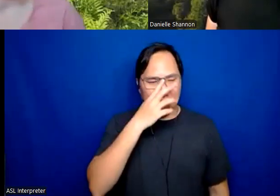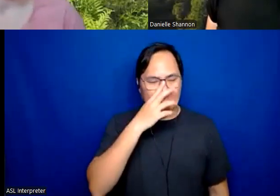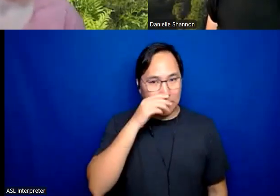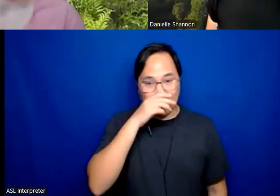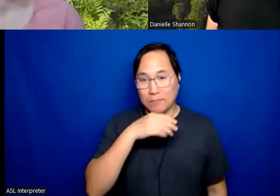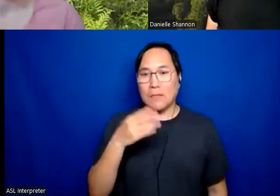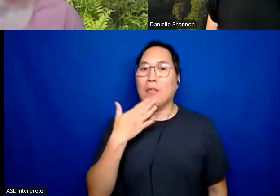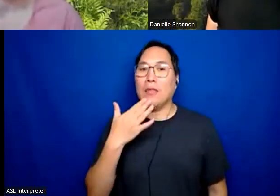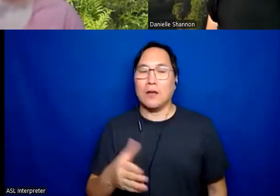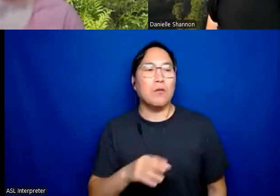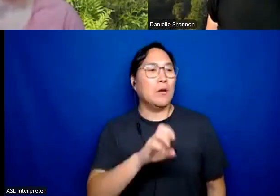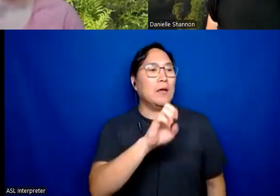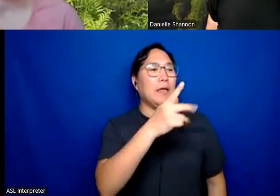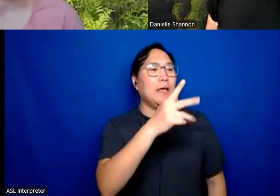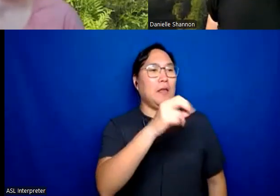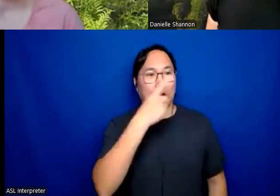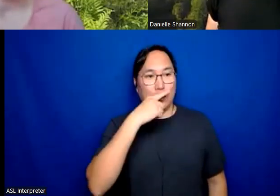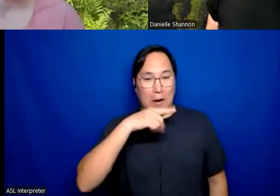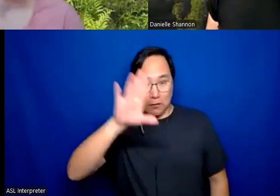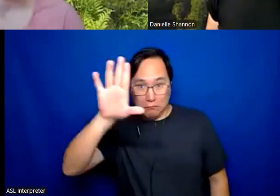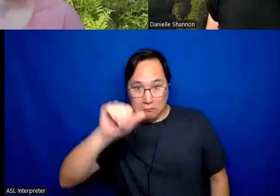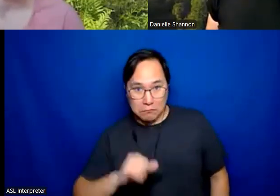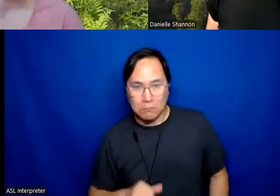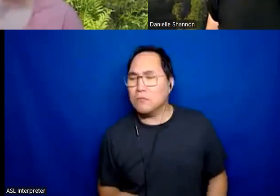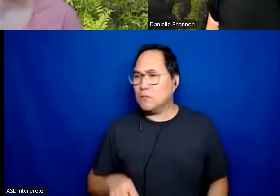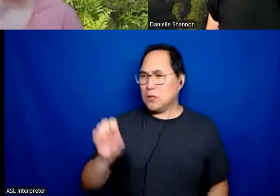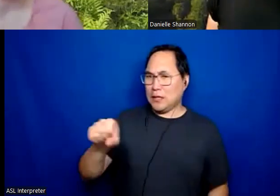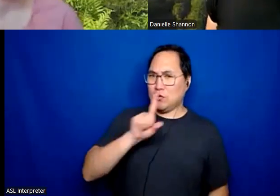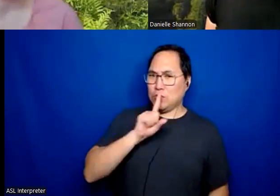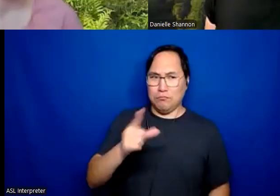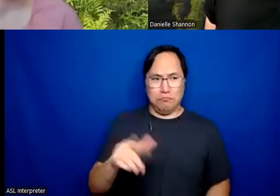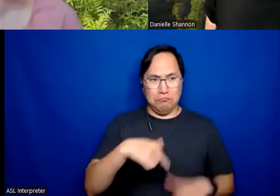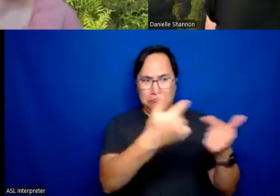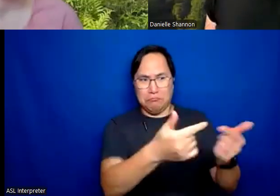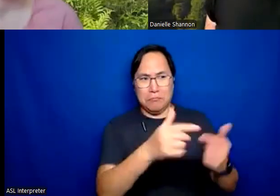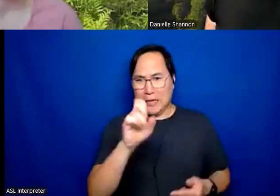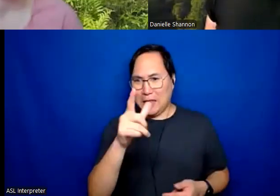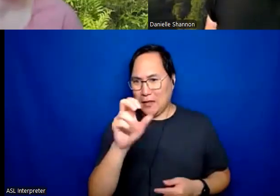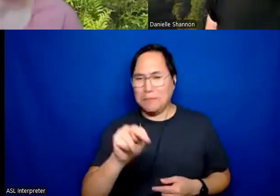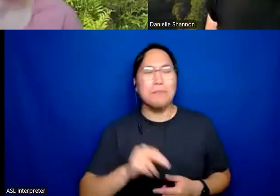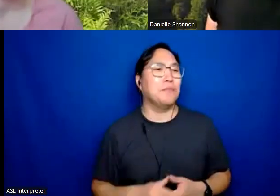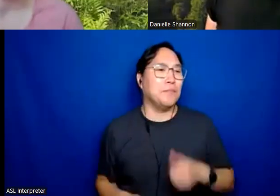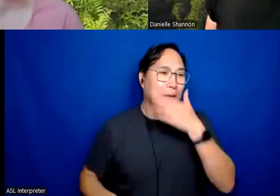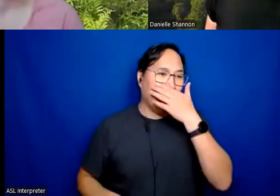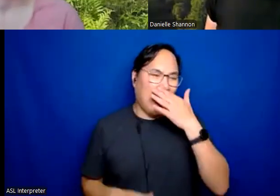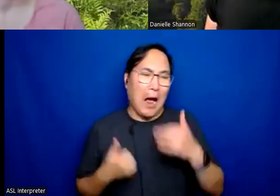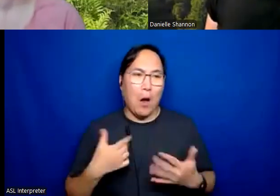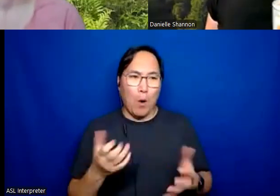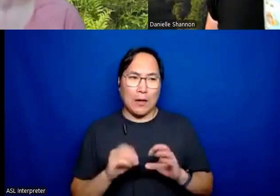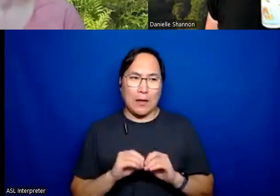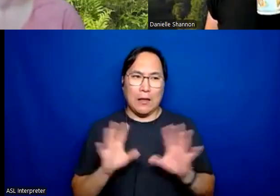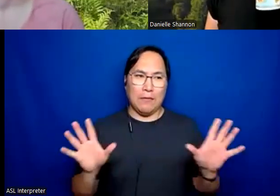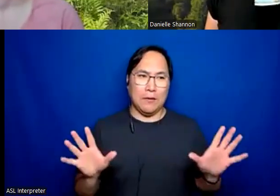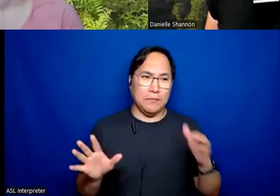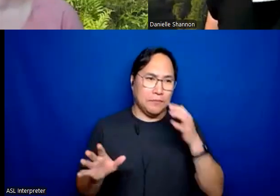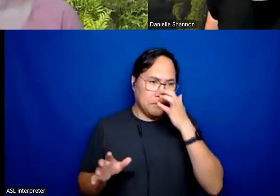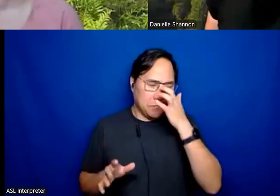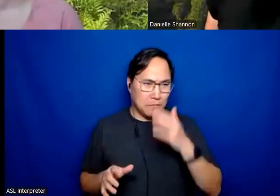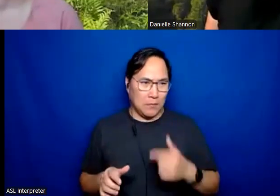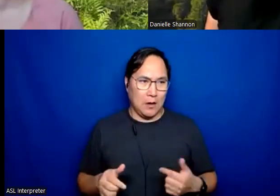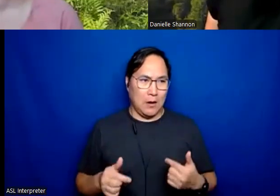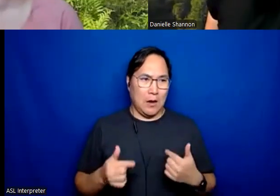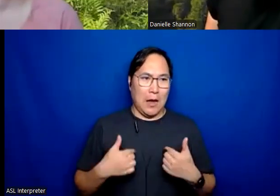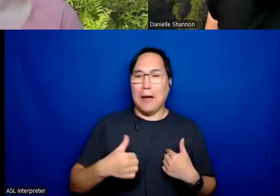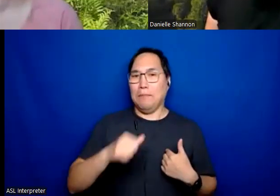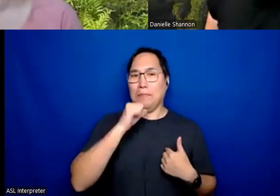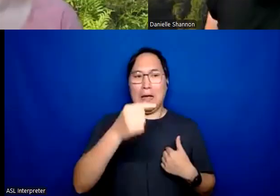Thank you, Alison. Can I just jump in quickly, Jeff? Absolutely. I think that's where we are. Go ahead. Yeah, just to clarify, I was